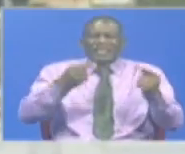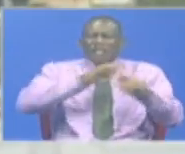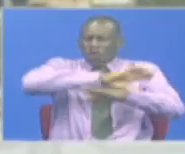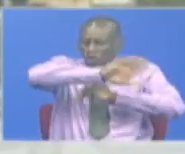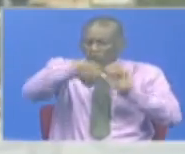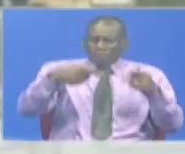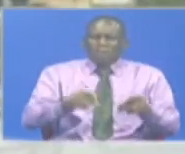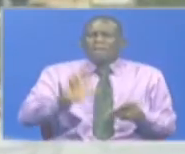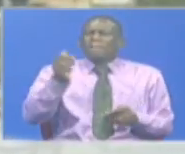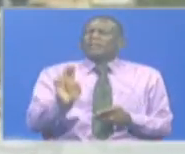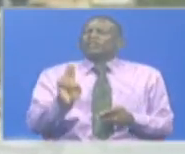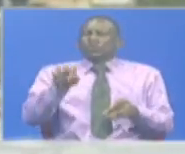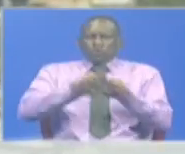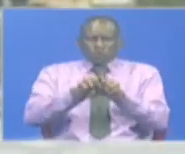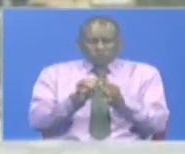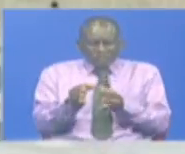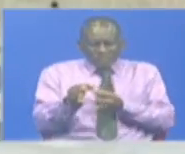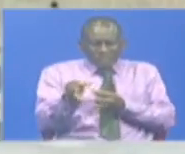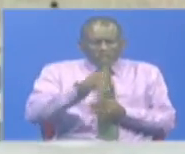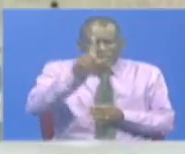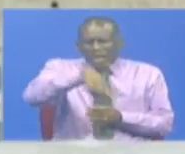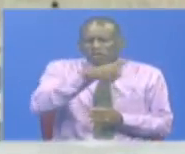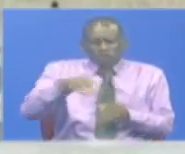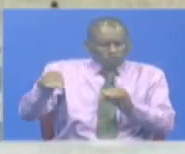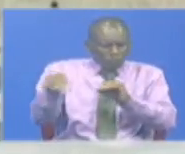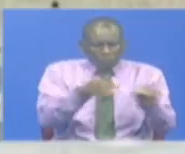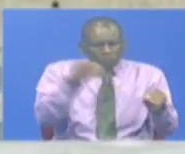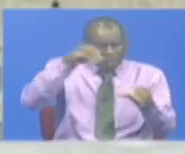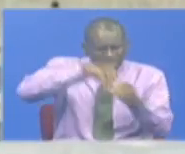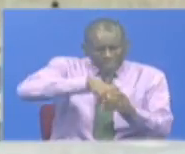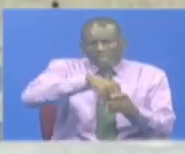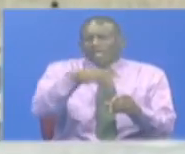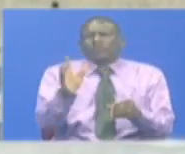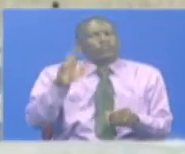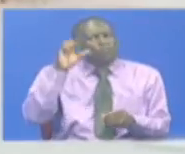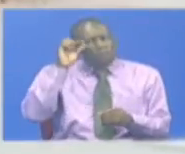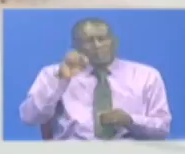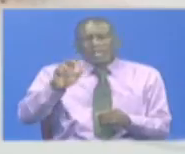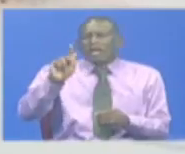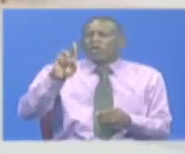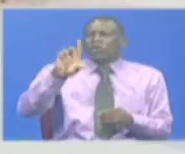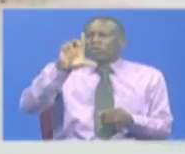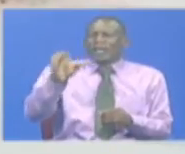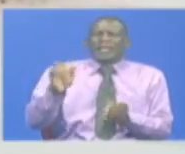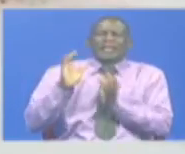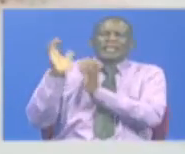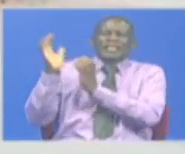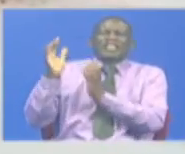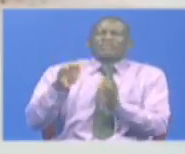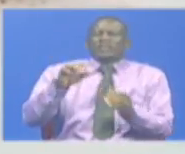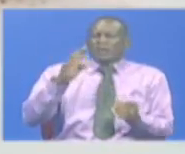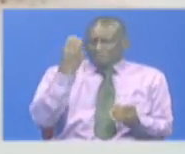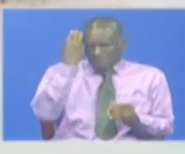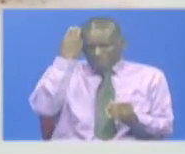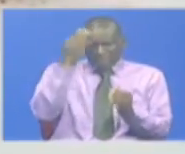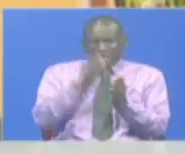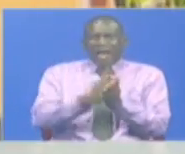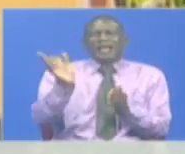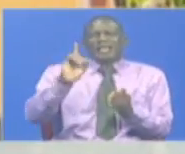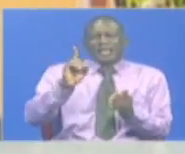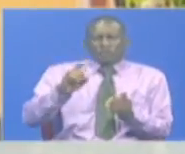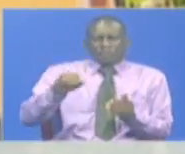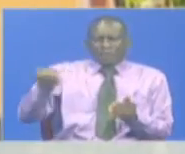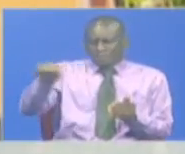also extended the restriction of movement in and out of Mombasa, Kwale, Kilifi, Mandera, and the Nairobi